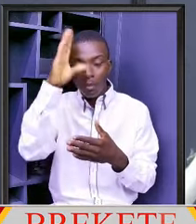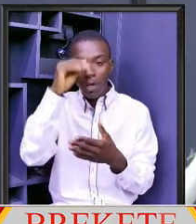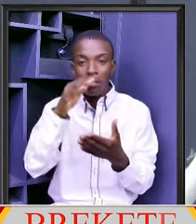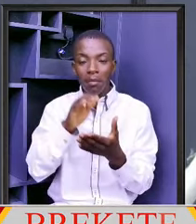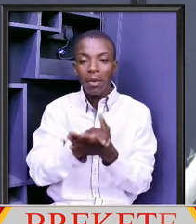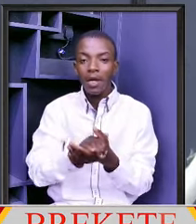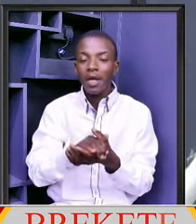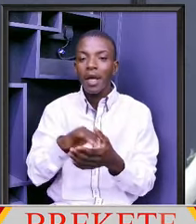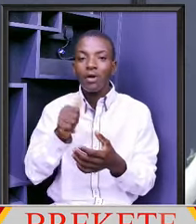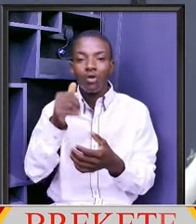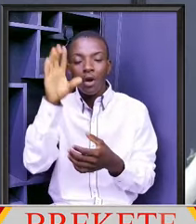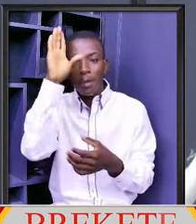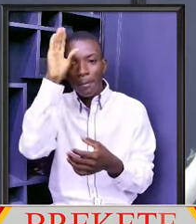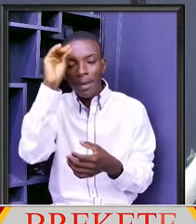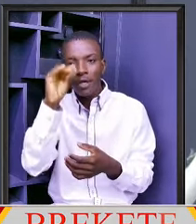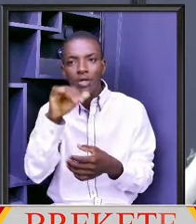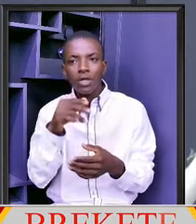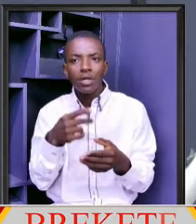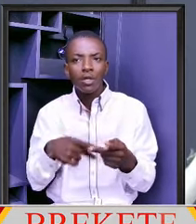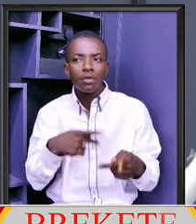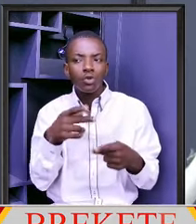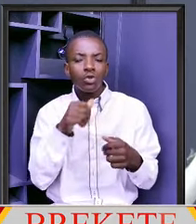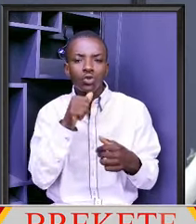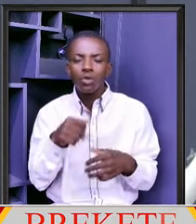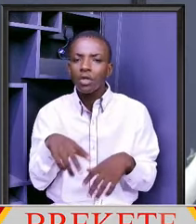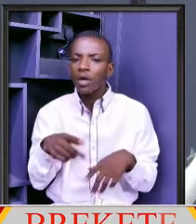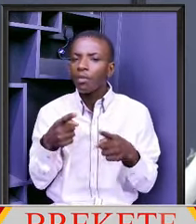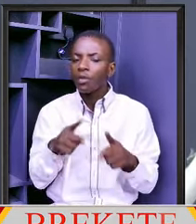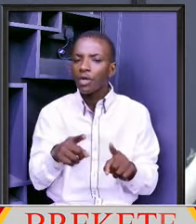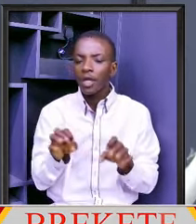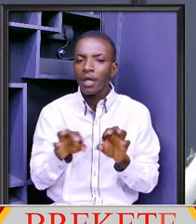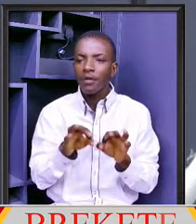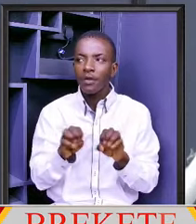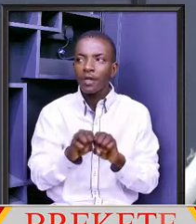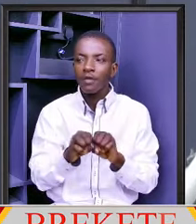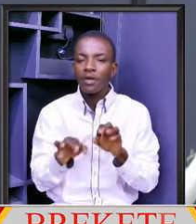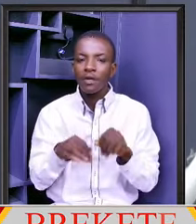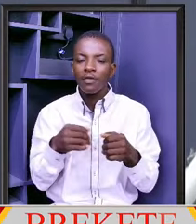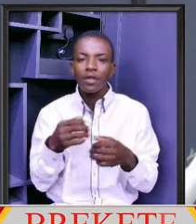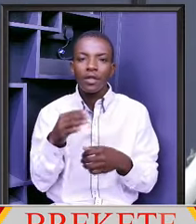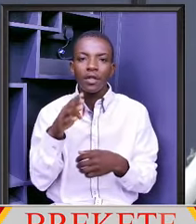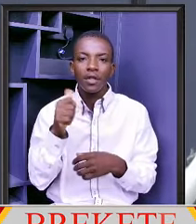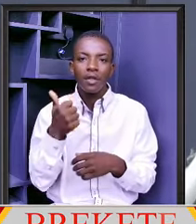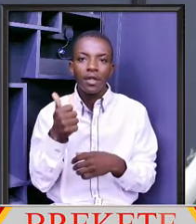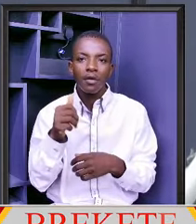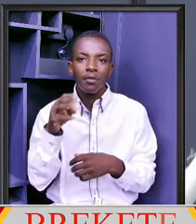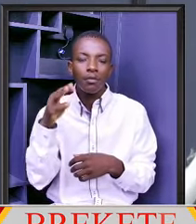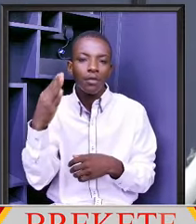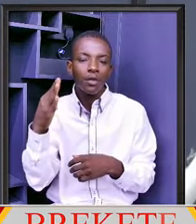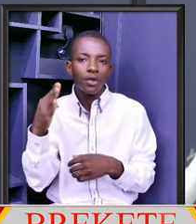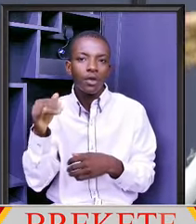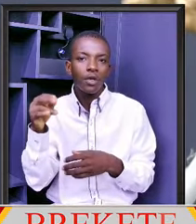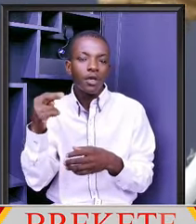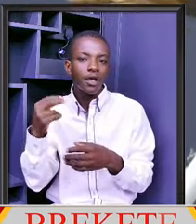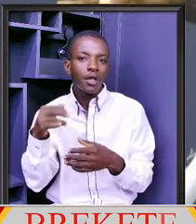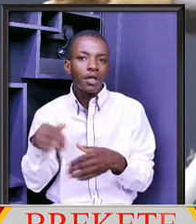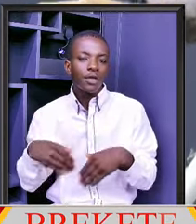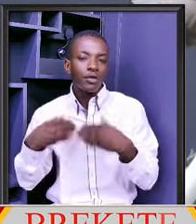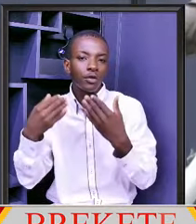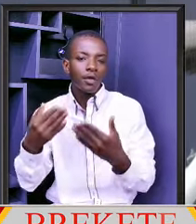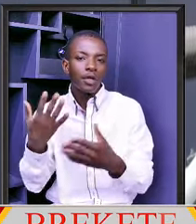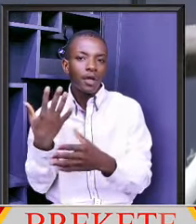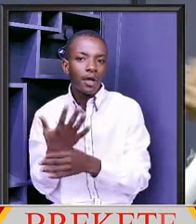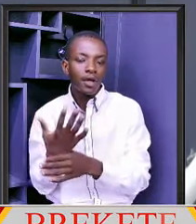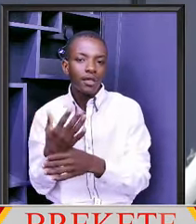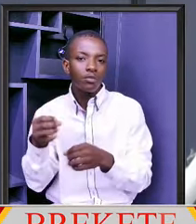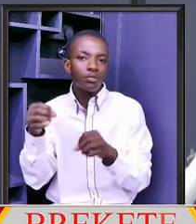So reproduction no they take place again. And even if they give you 10 billion naira now, you put them for somewhere. You they carry